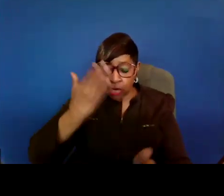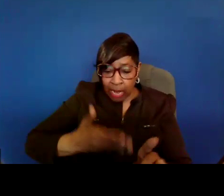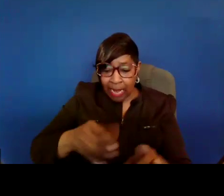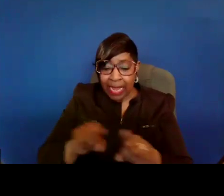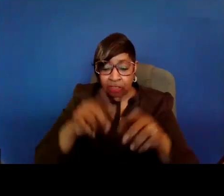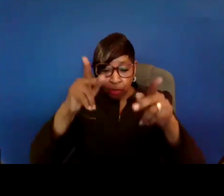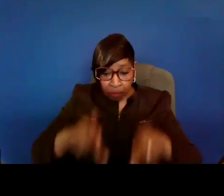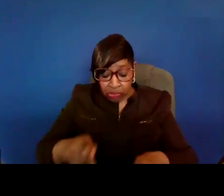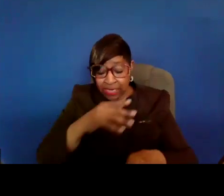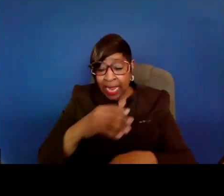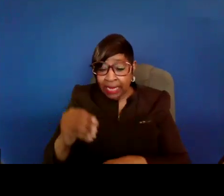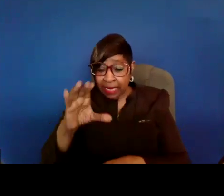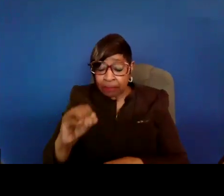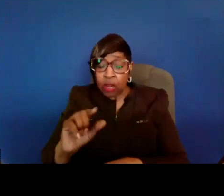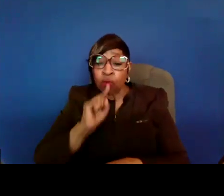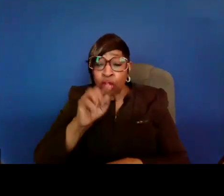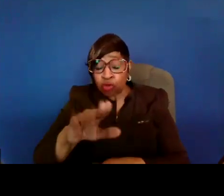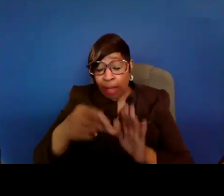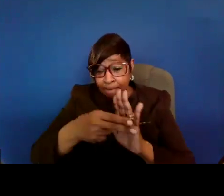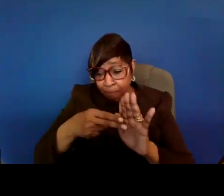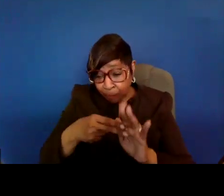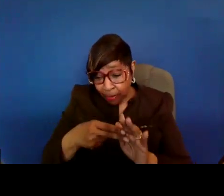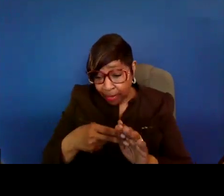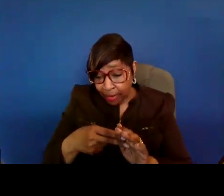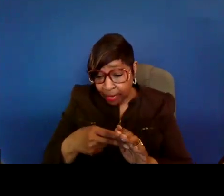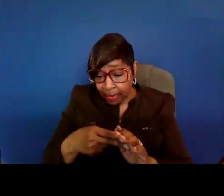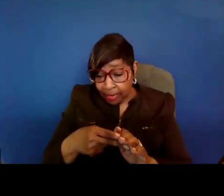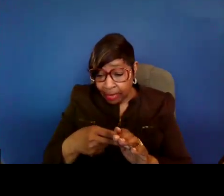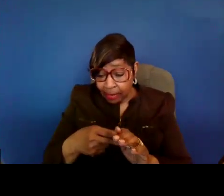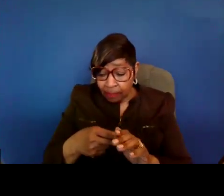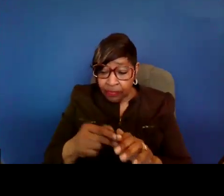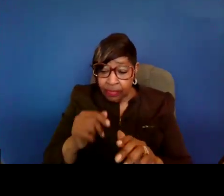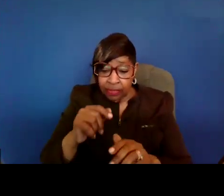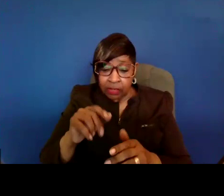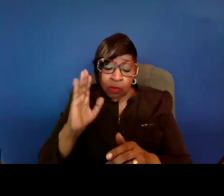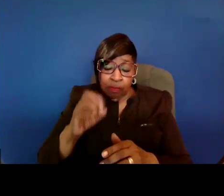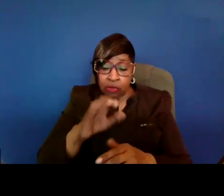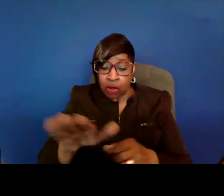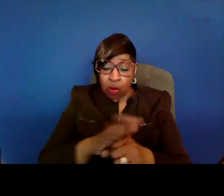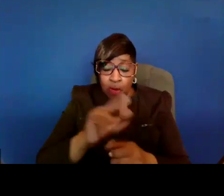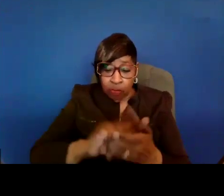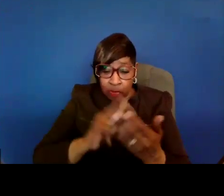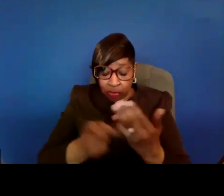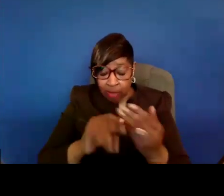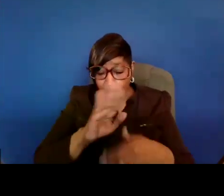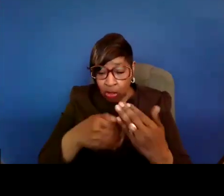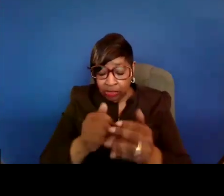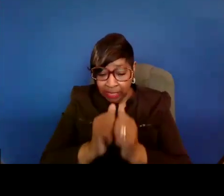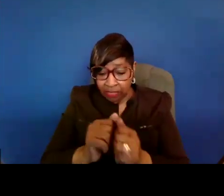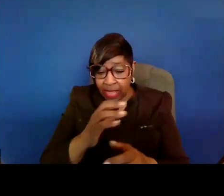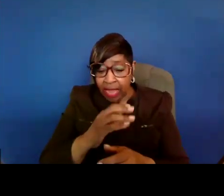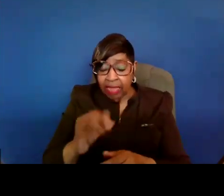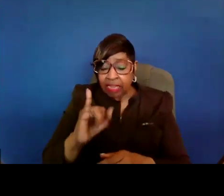and a company, because really your brand is one of each, right? You're pulling that all together. But as you're developing that